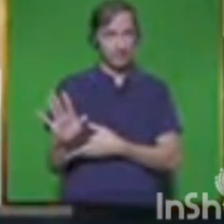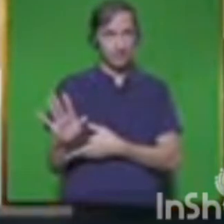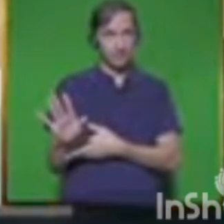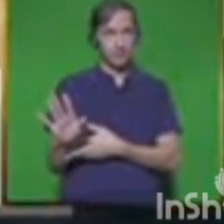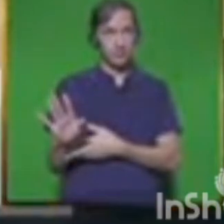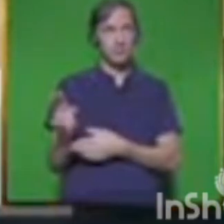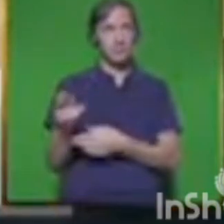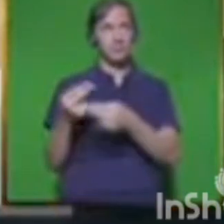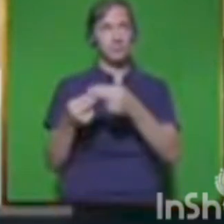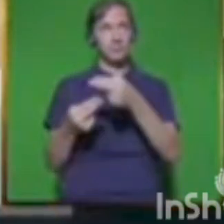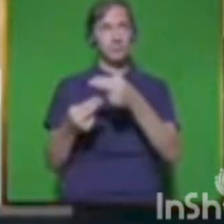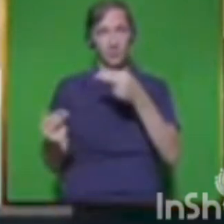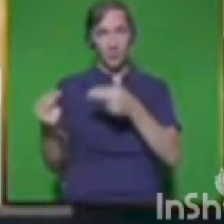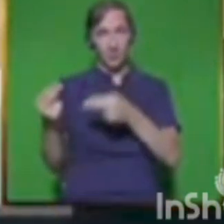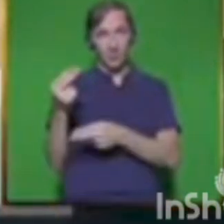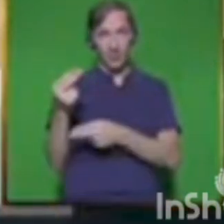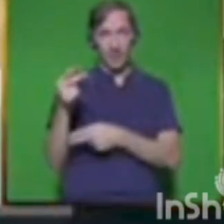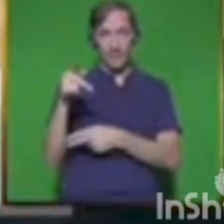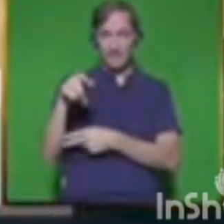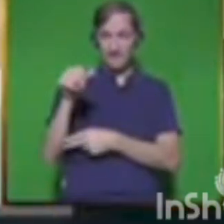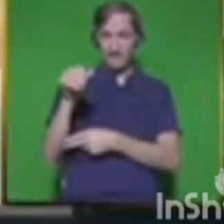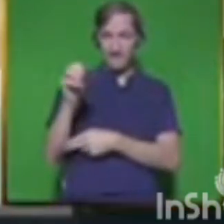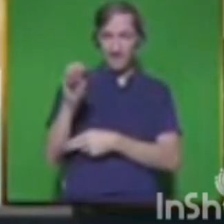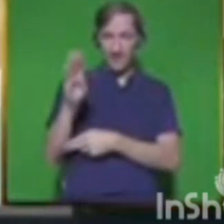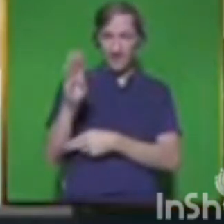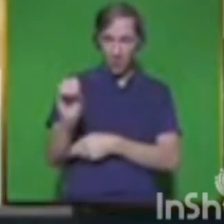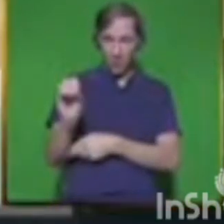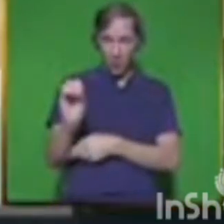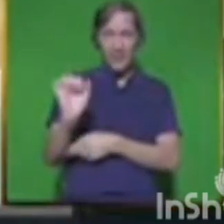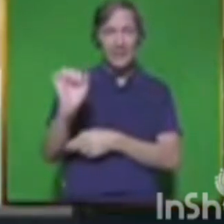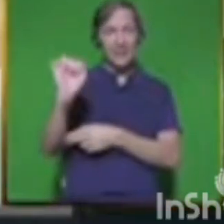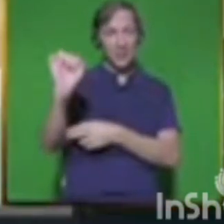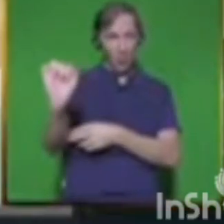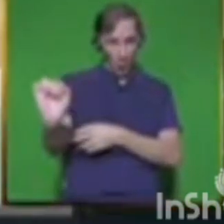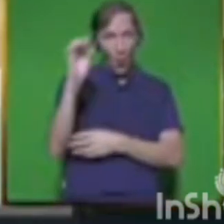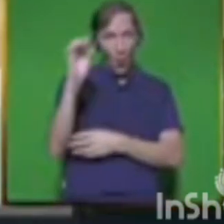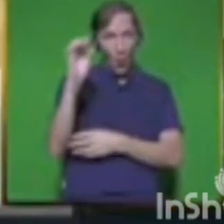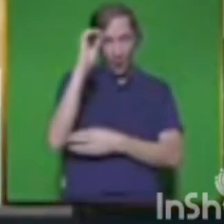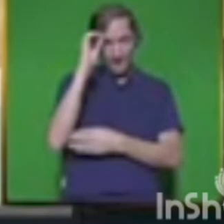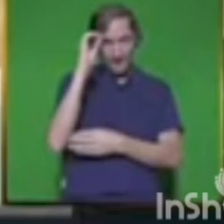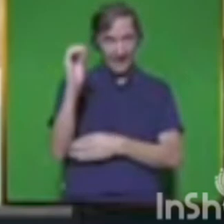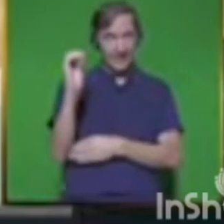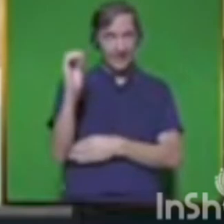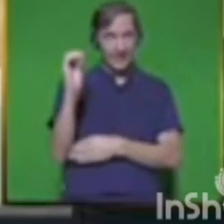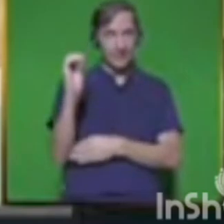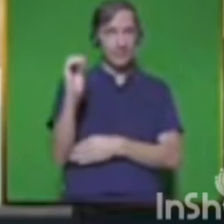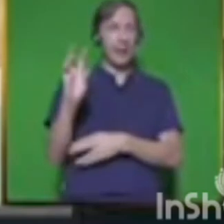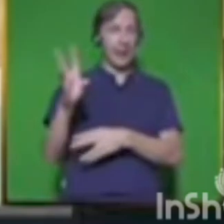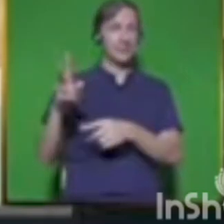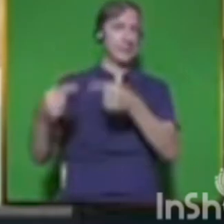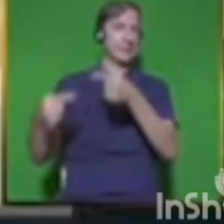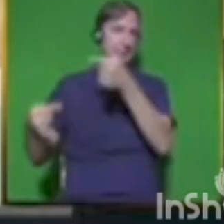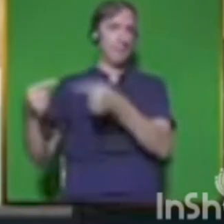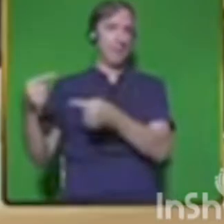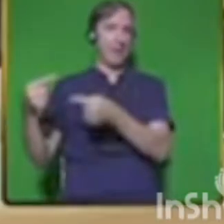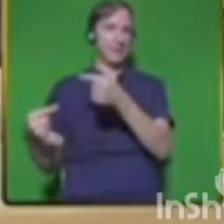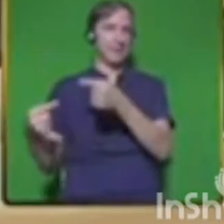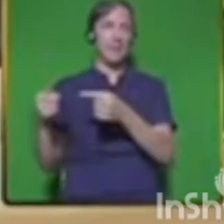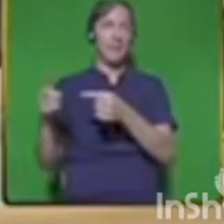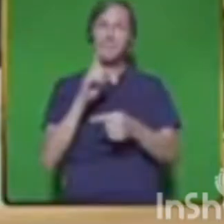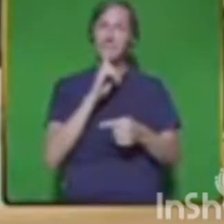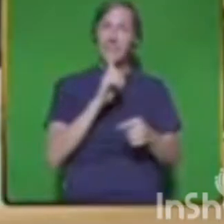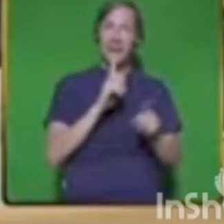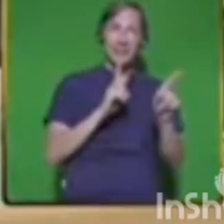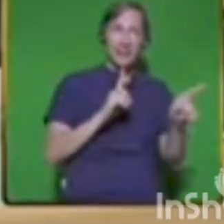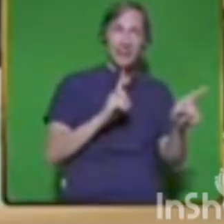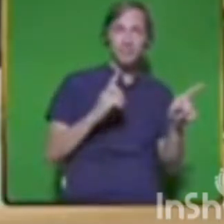Please. Honourable Pambu, that is a matter of your opinion and a matter for debate. The Minister